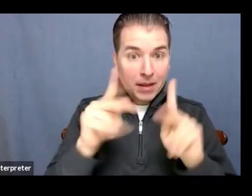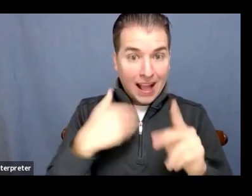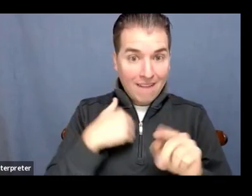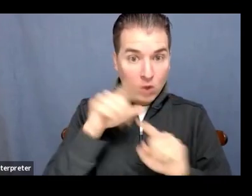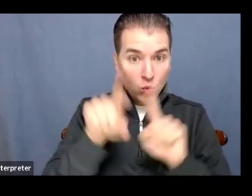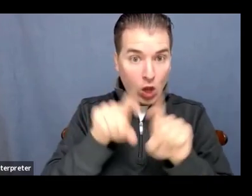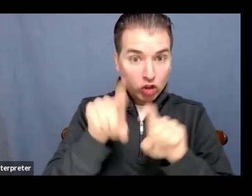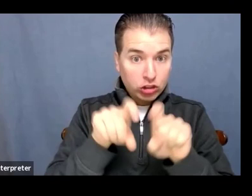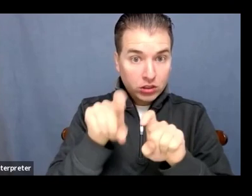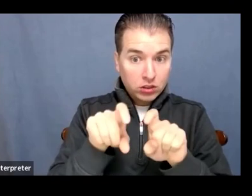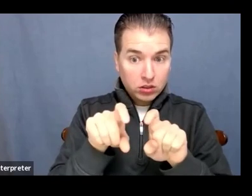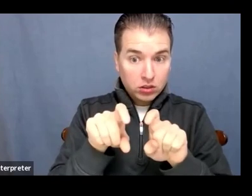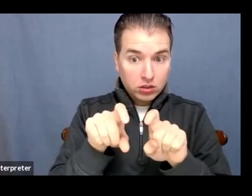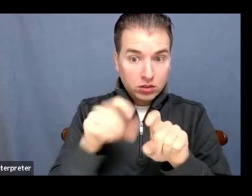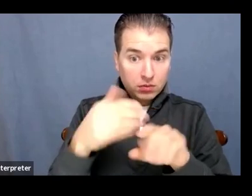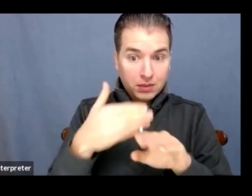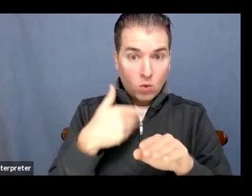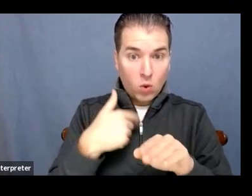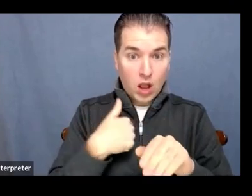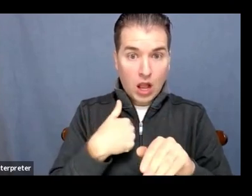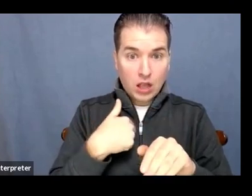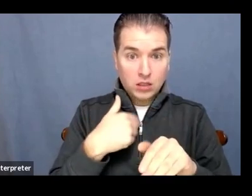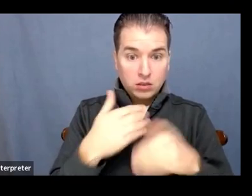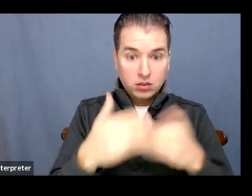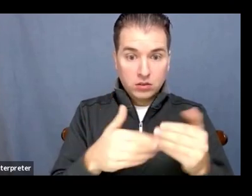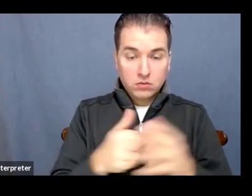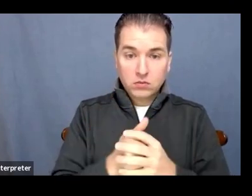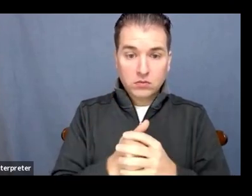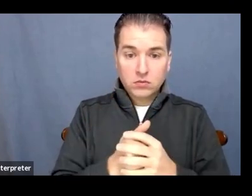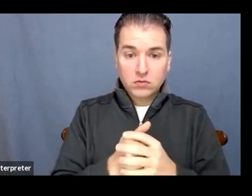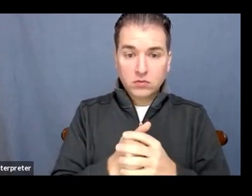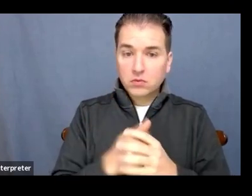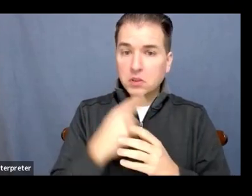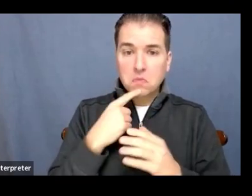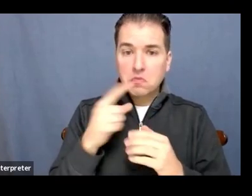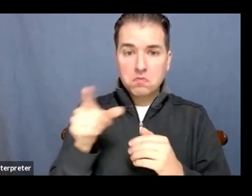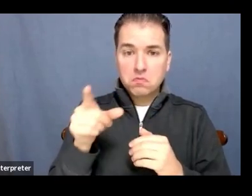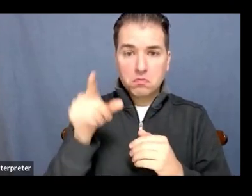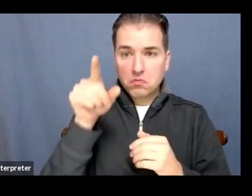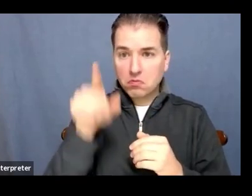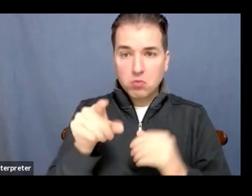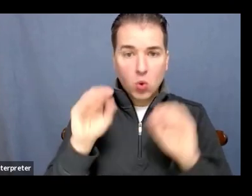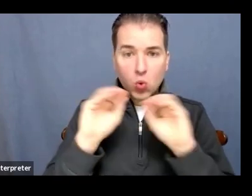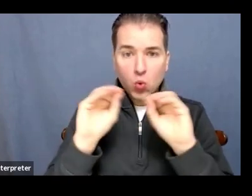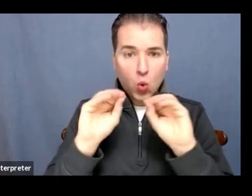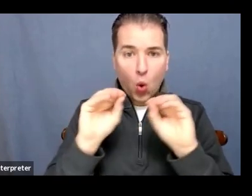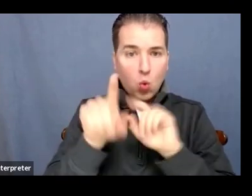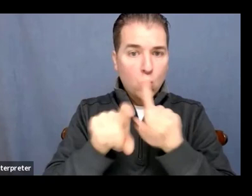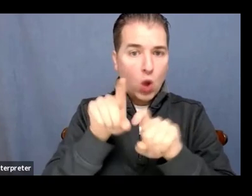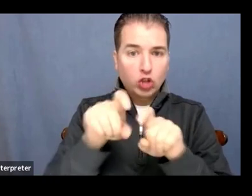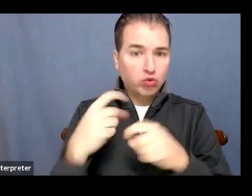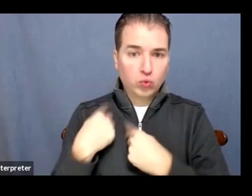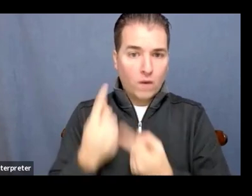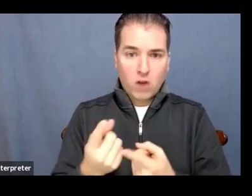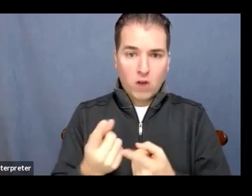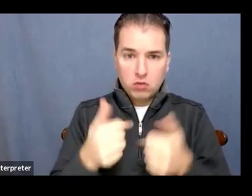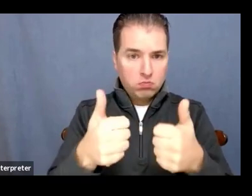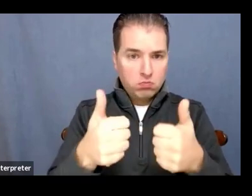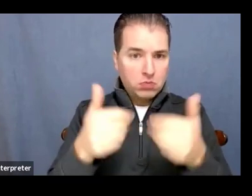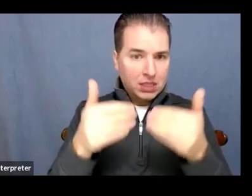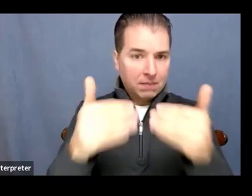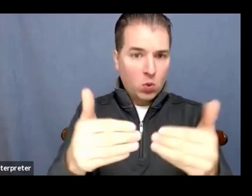far. I don't see any in the queue. No, there are no questions as of right now, Scott. Okay, thanks,